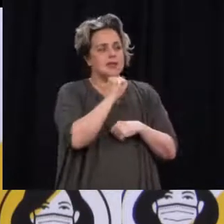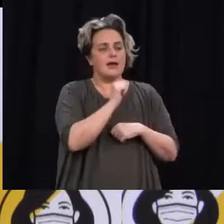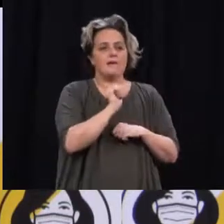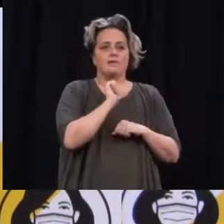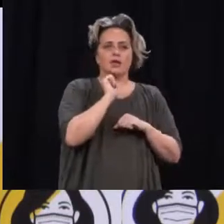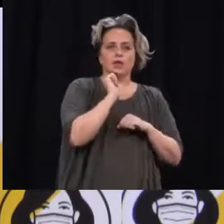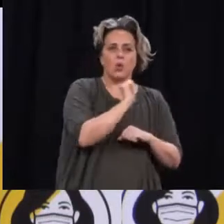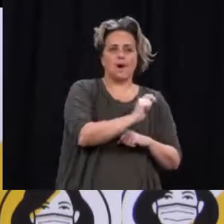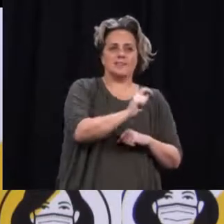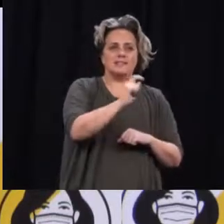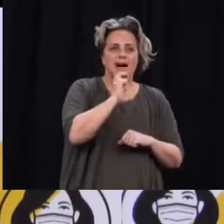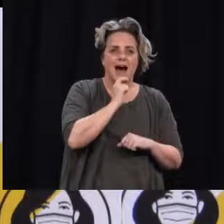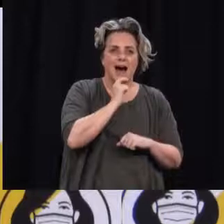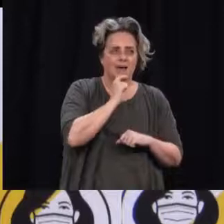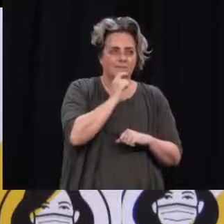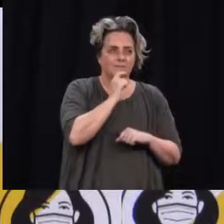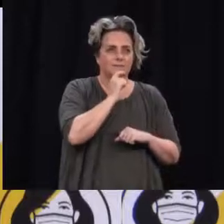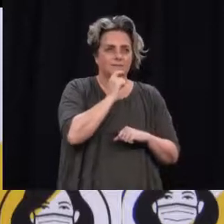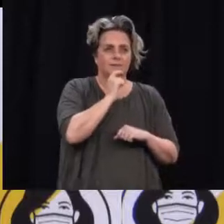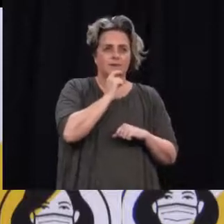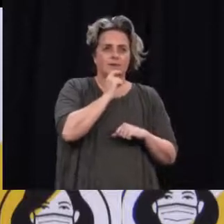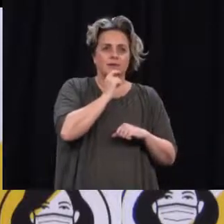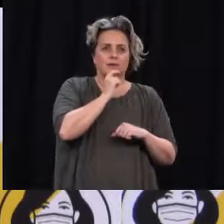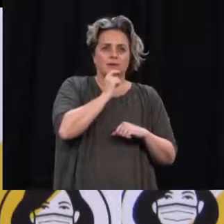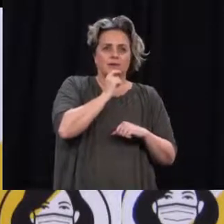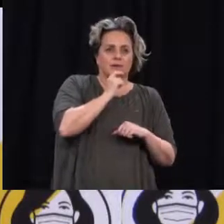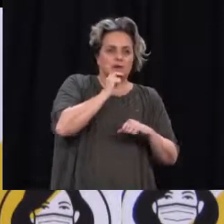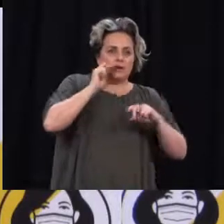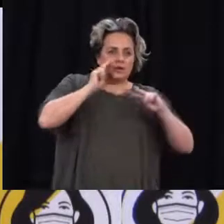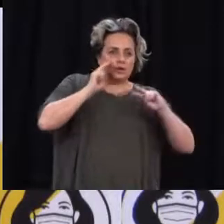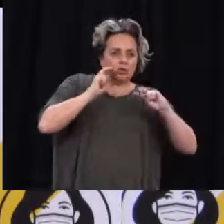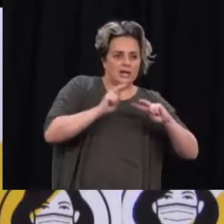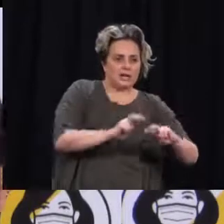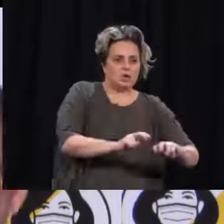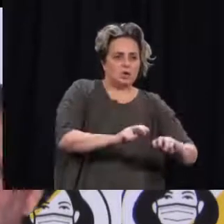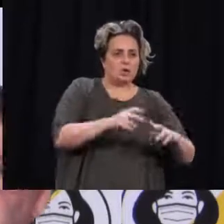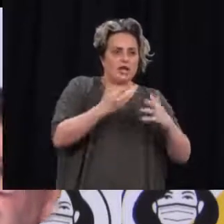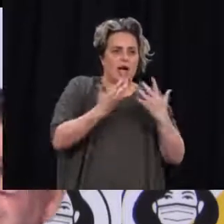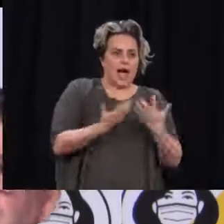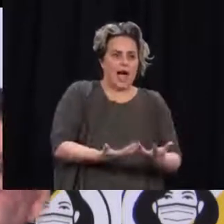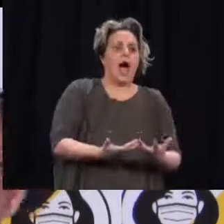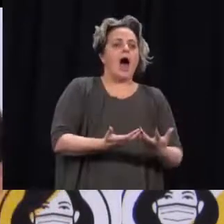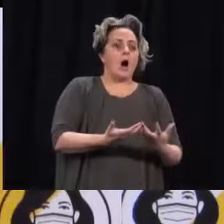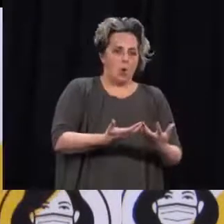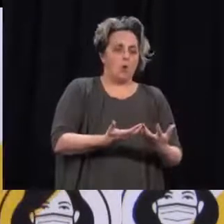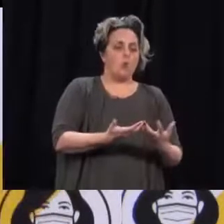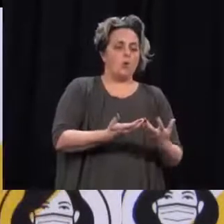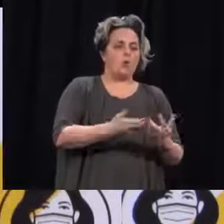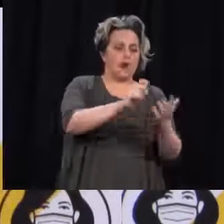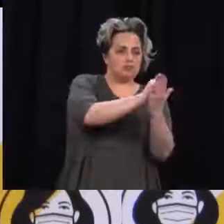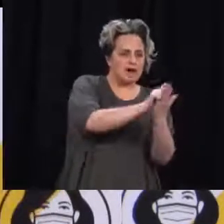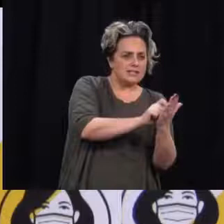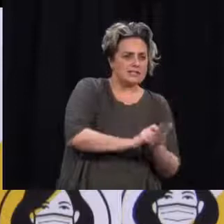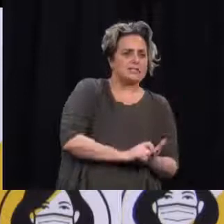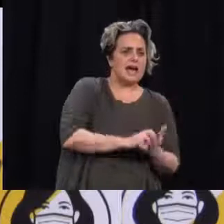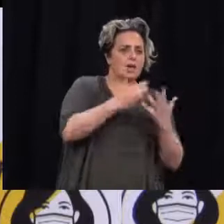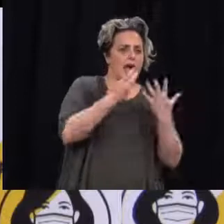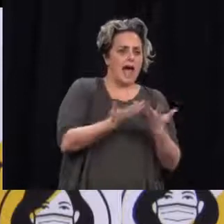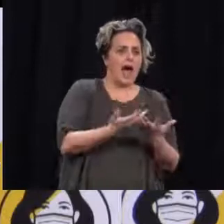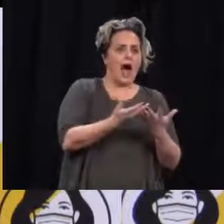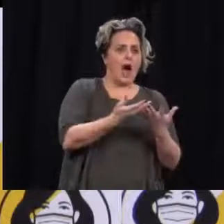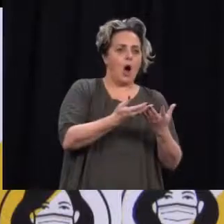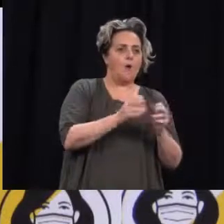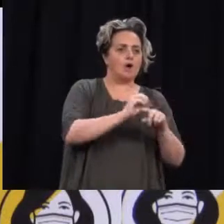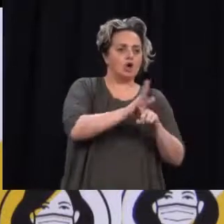are vigorously covering how this virus is transmitting, how are you comfortable when they're not, that there is no